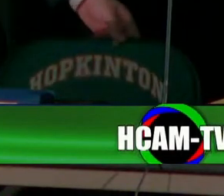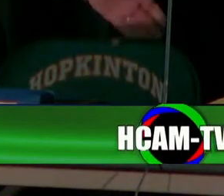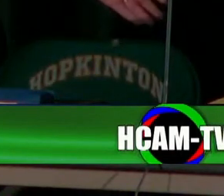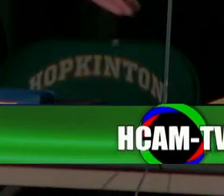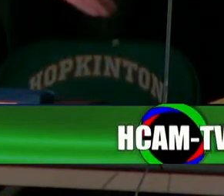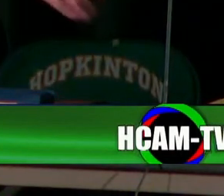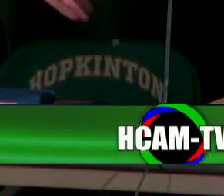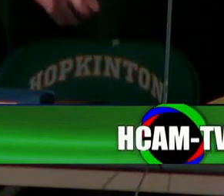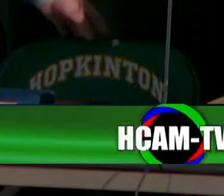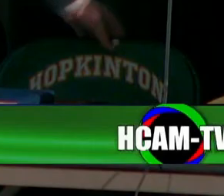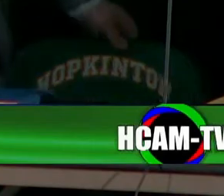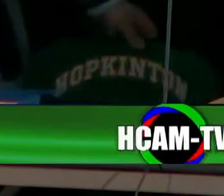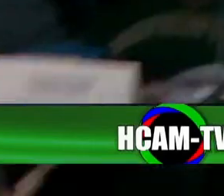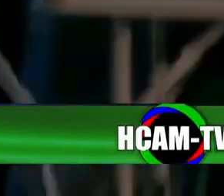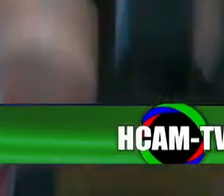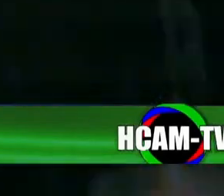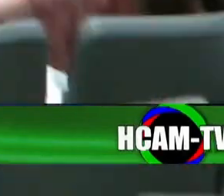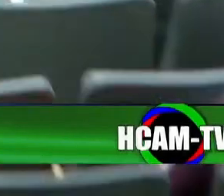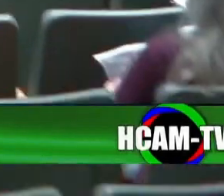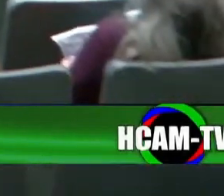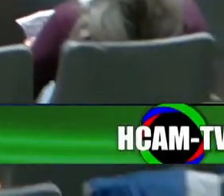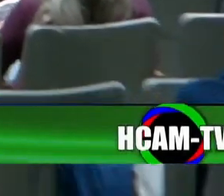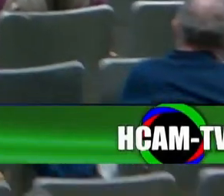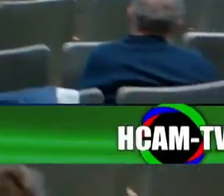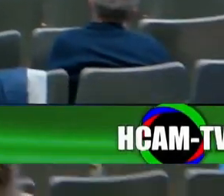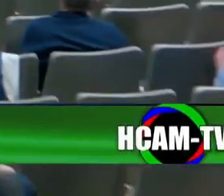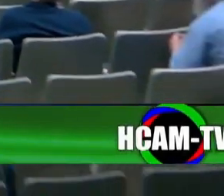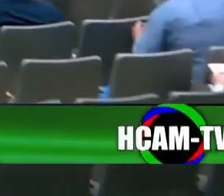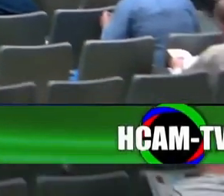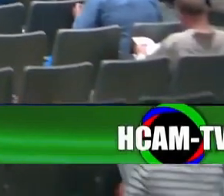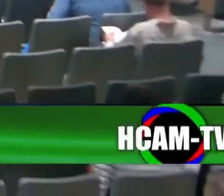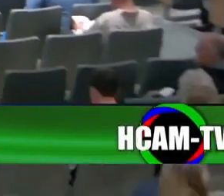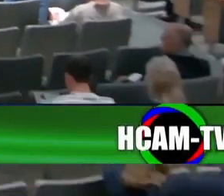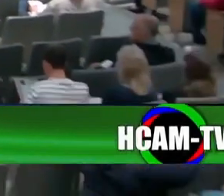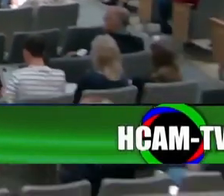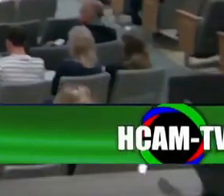situations there's not a lot of sympathies